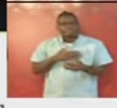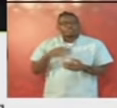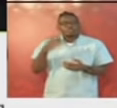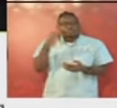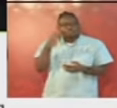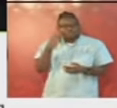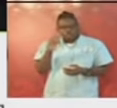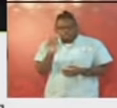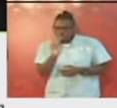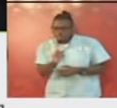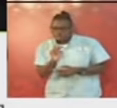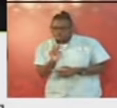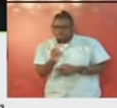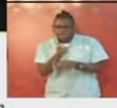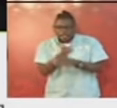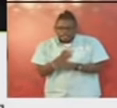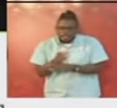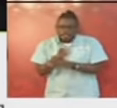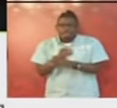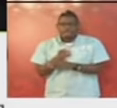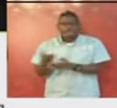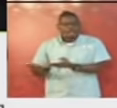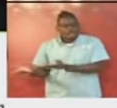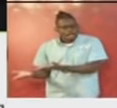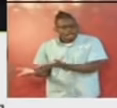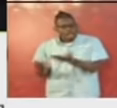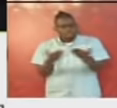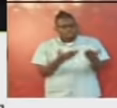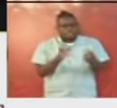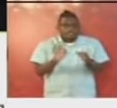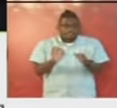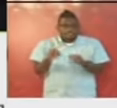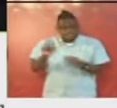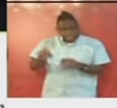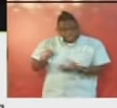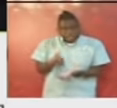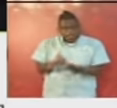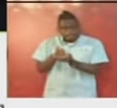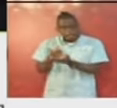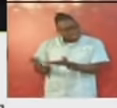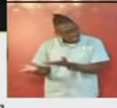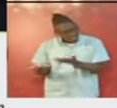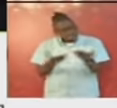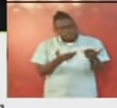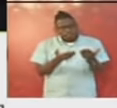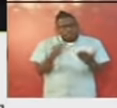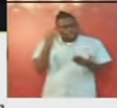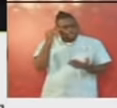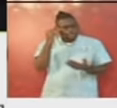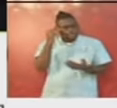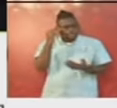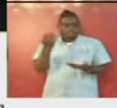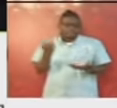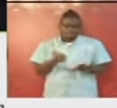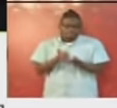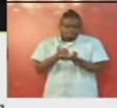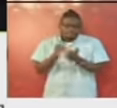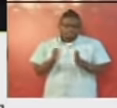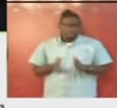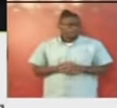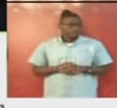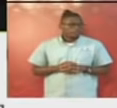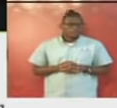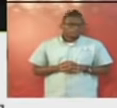in a timely manner to reduce the risk for negative outcomes, and in particular, to reduce the risk